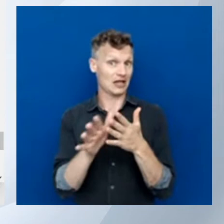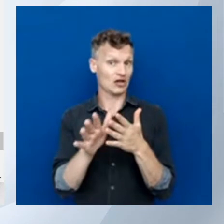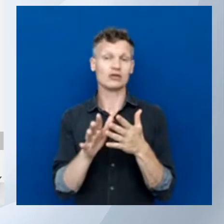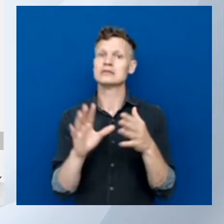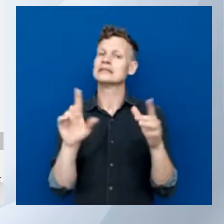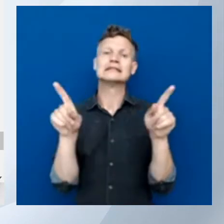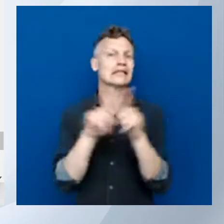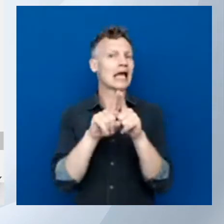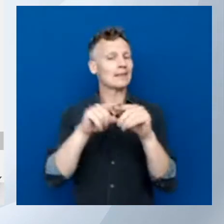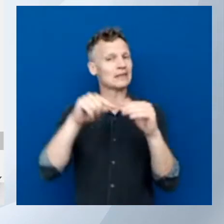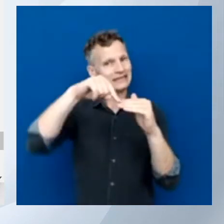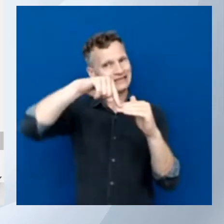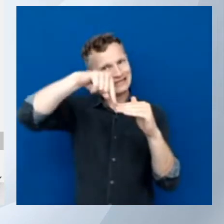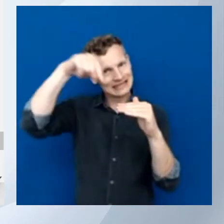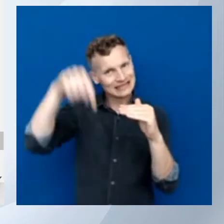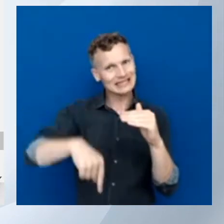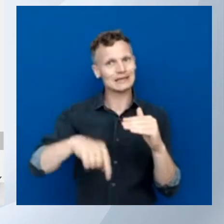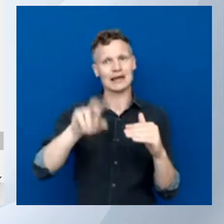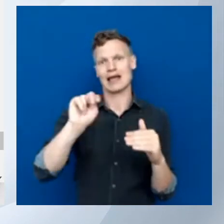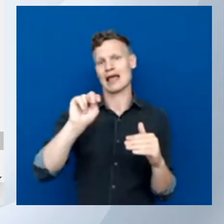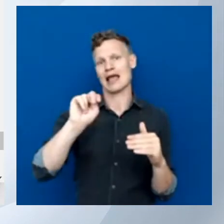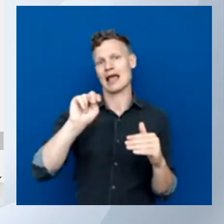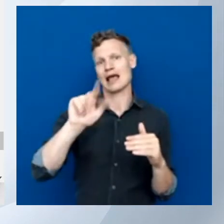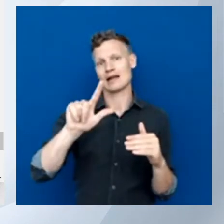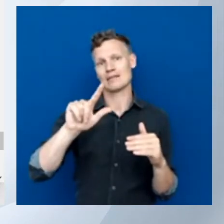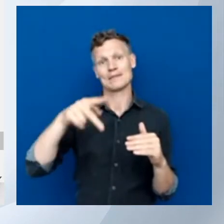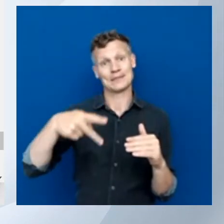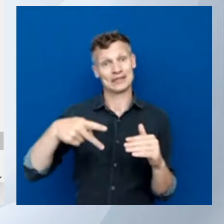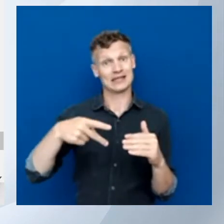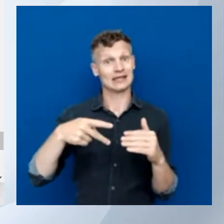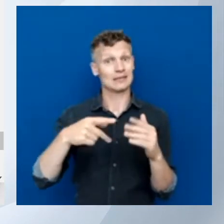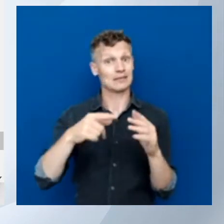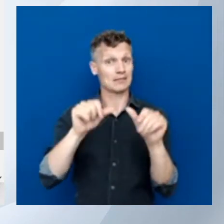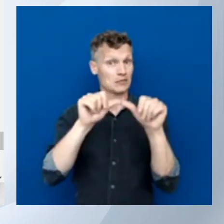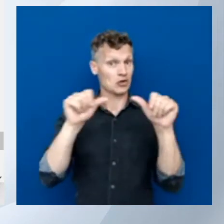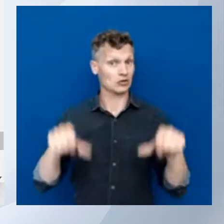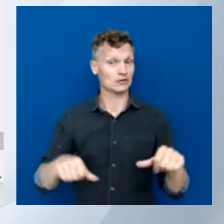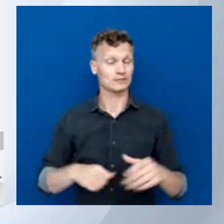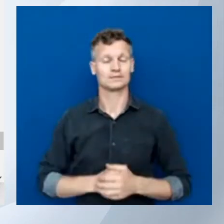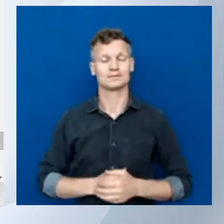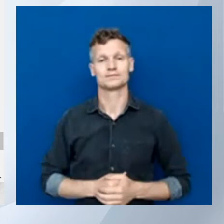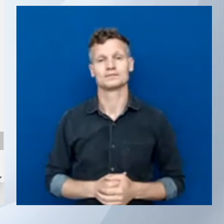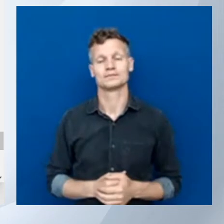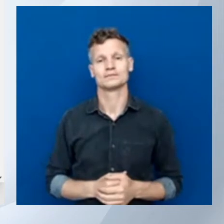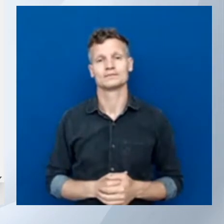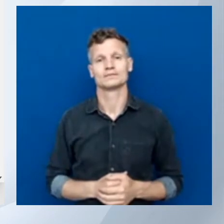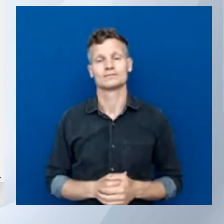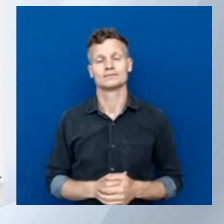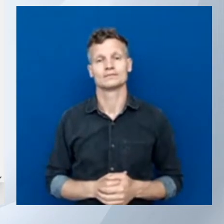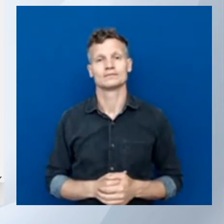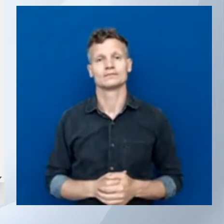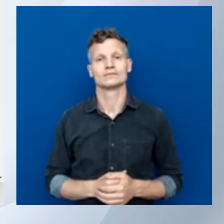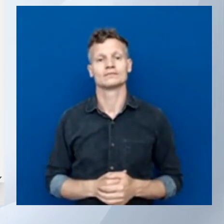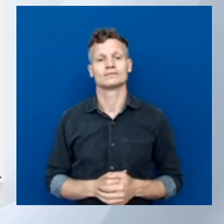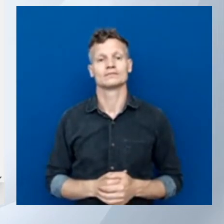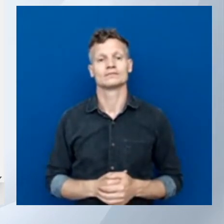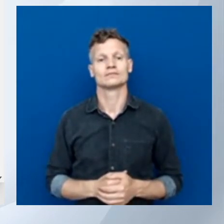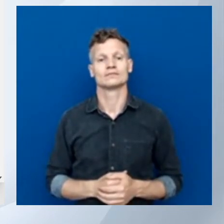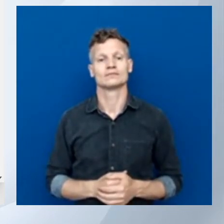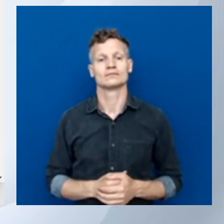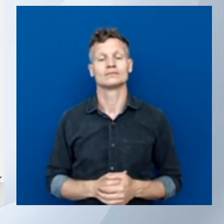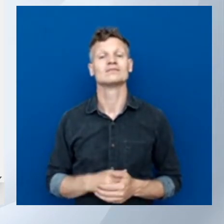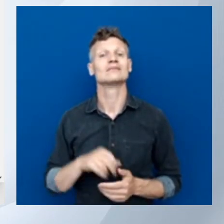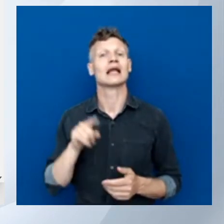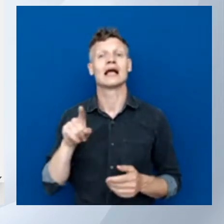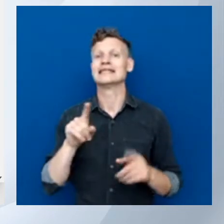language processing models. And in this case, I brought you a different data set. And